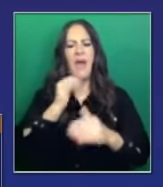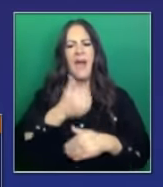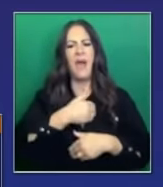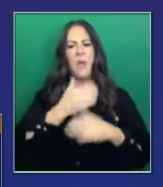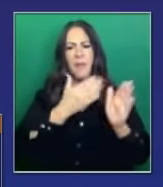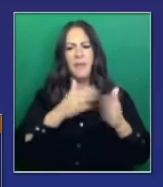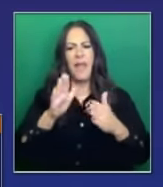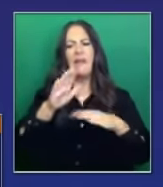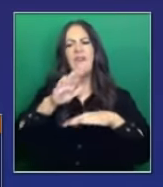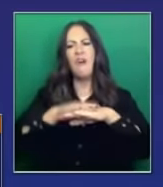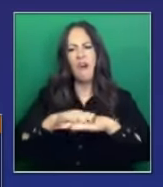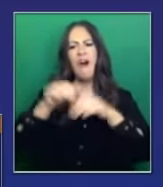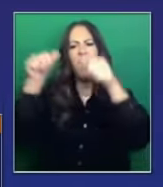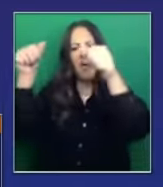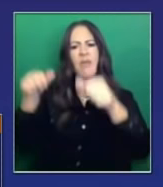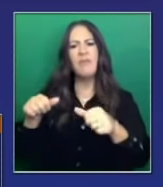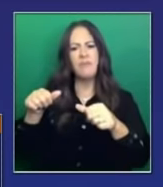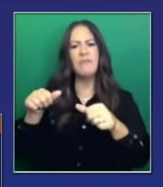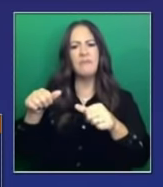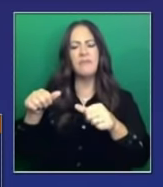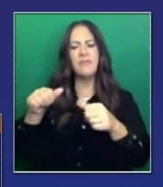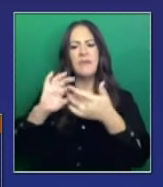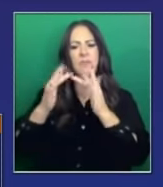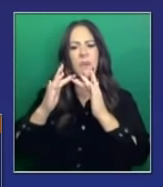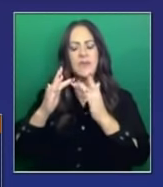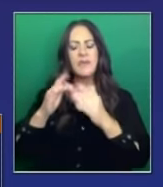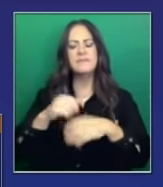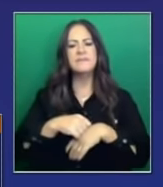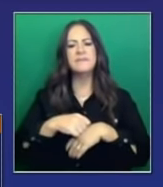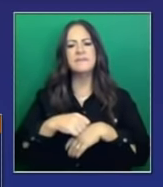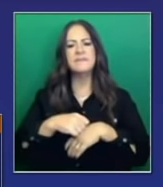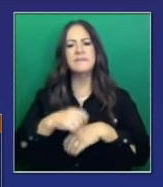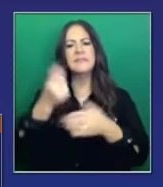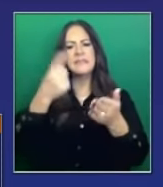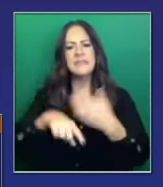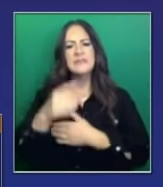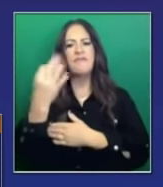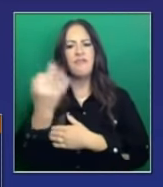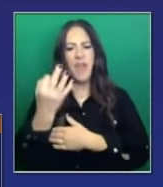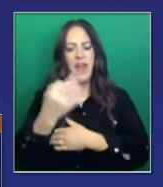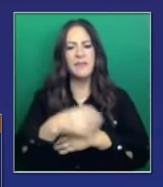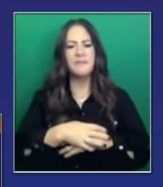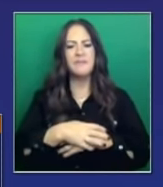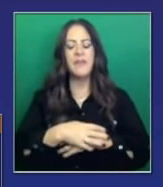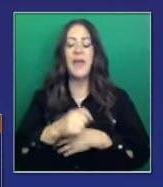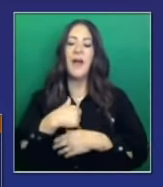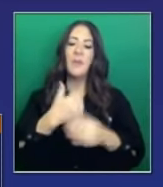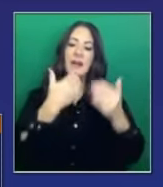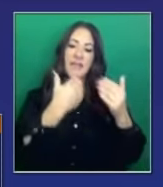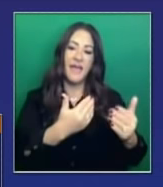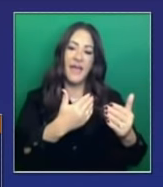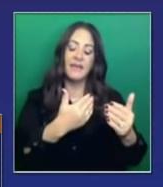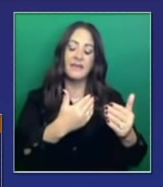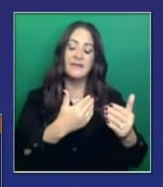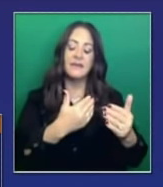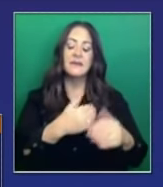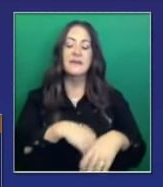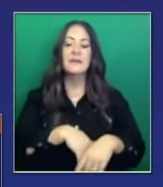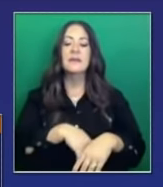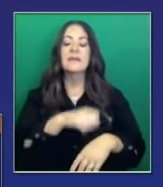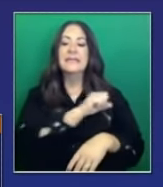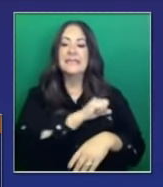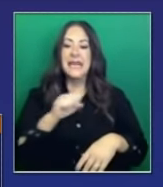details next Friday. And I just want to not only acknowledge Senator Leyva and Assemblymember O'Donnell, but also